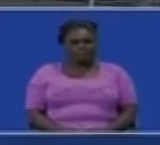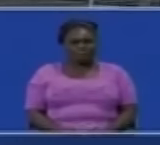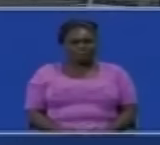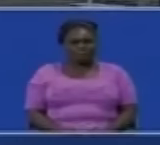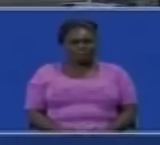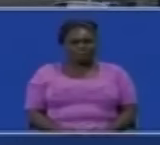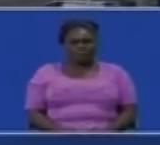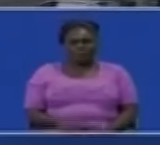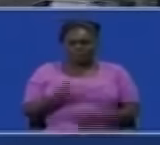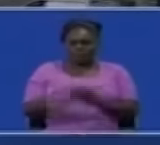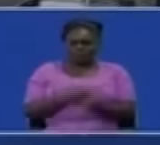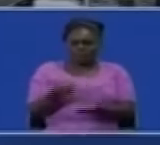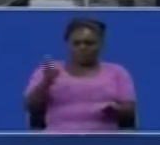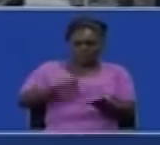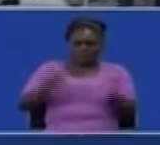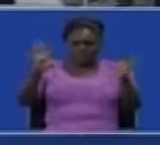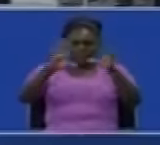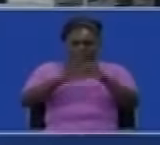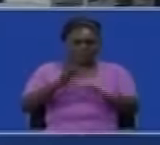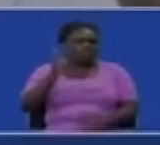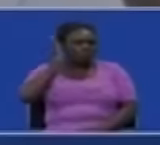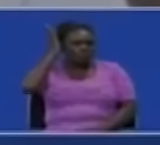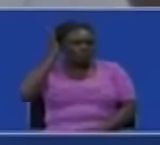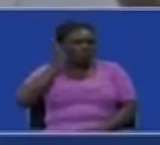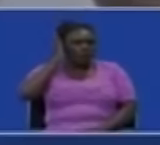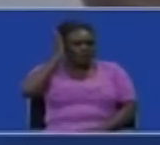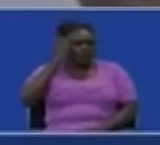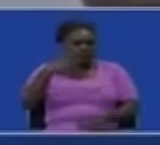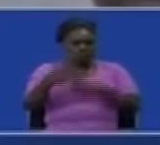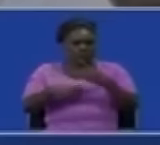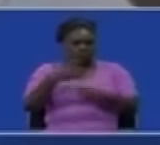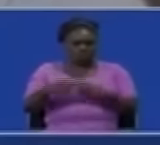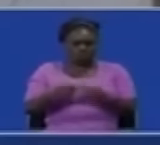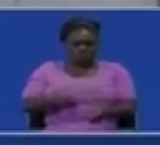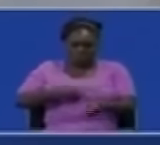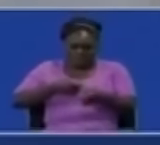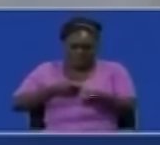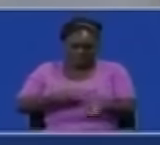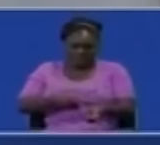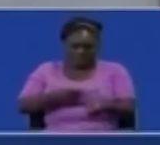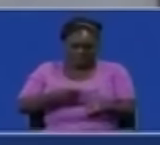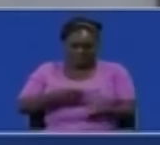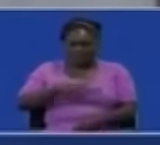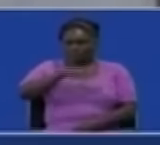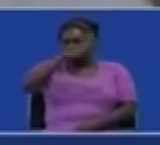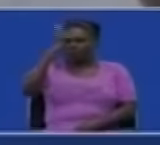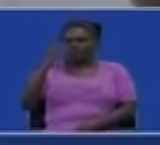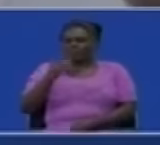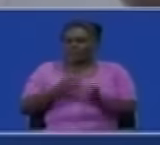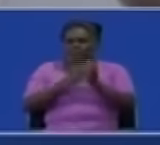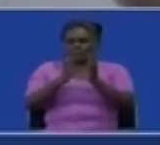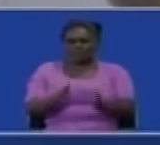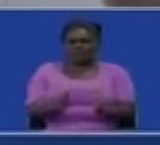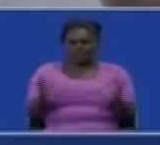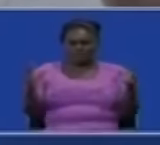An audio recording linked to Majority Leader Aden Duale continues to arouse condemnation. Wiper Leader Kalonzo Musyoka, whose